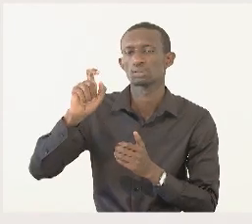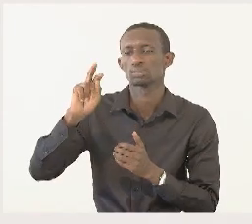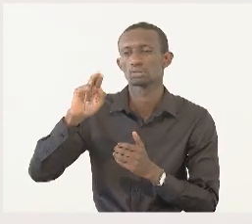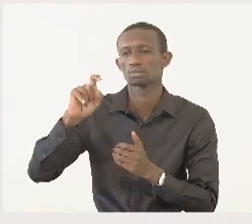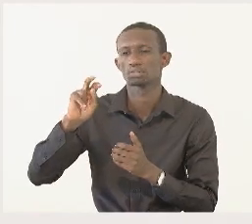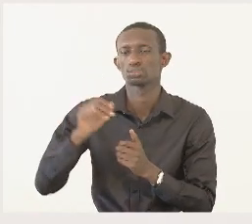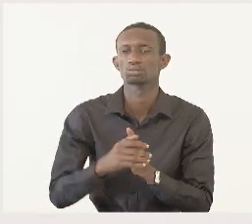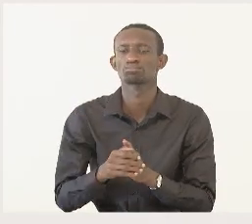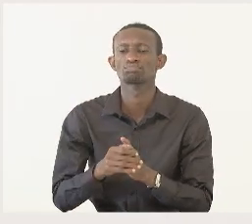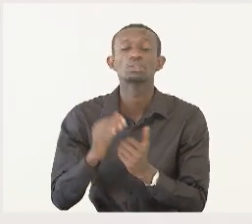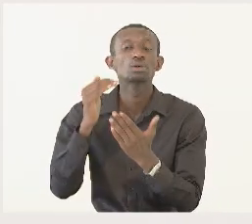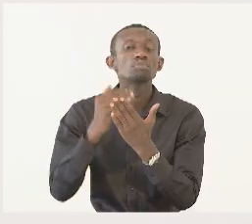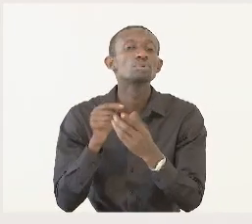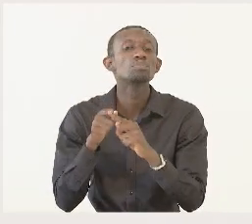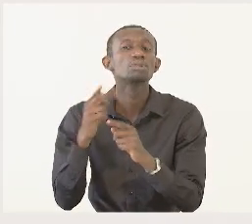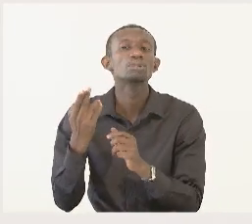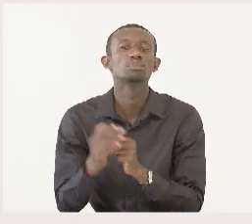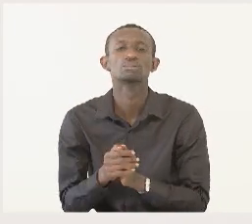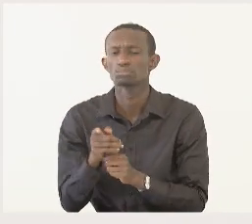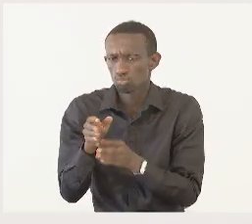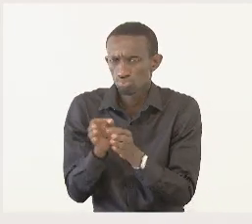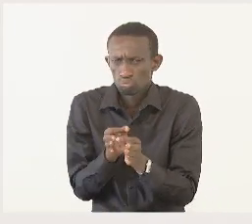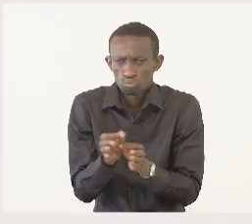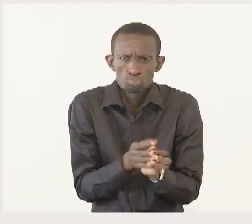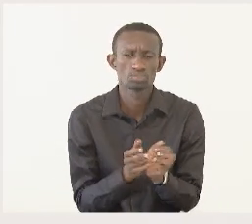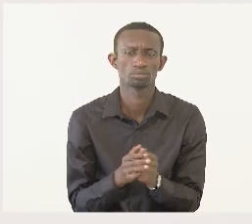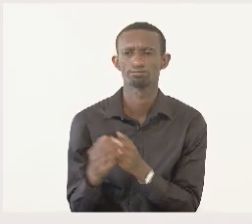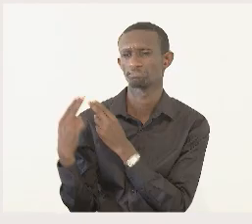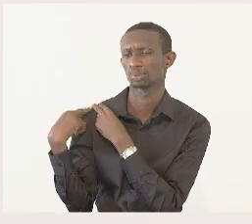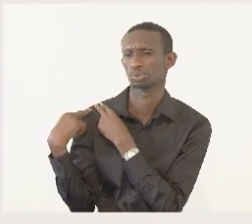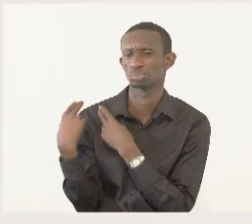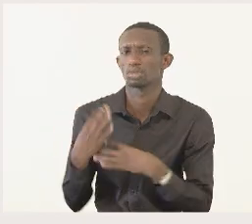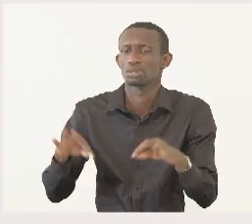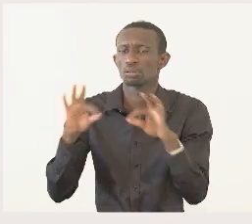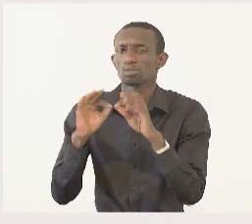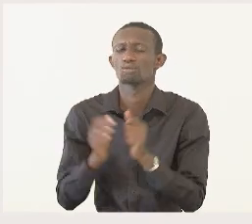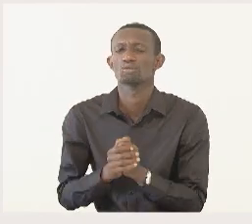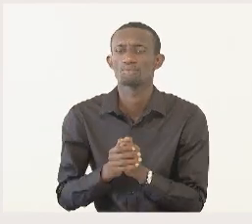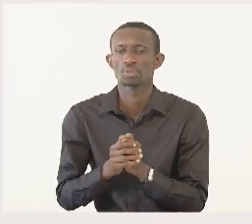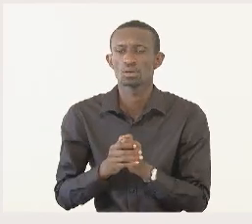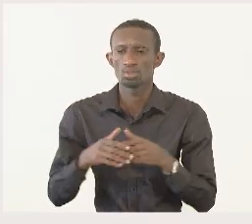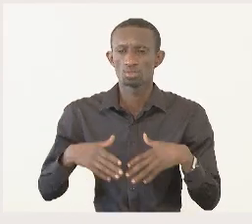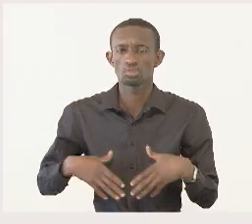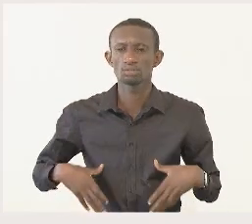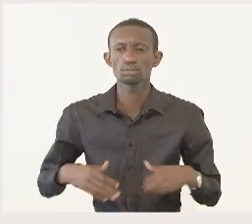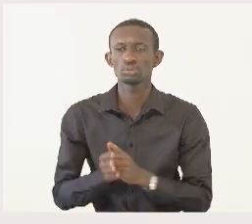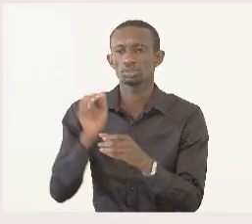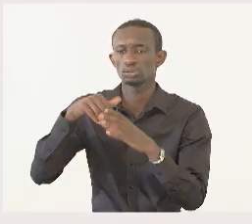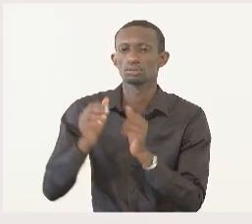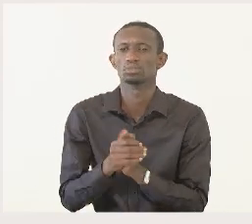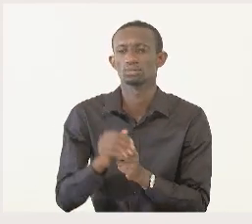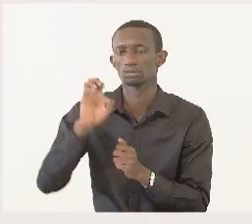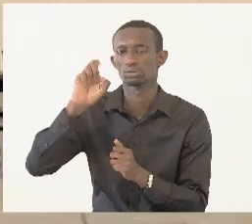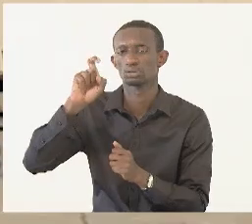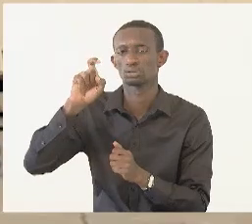is to describe the role of the liver in the excretion. So let's start our lesson of